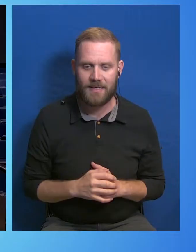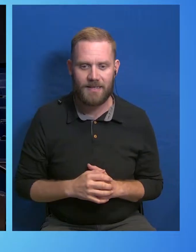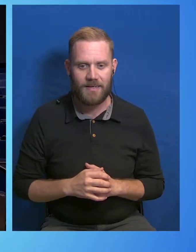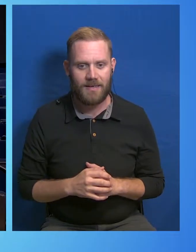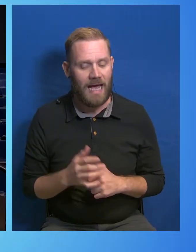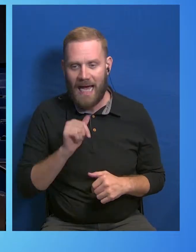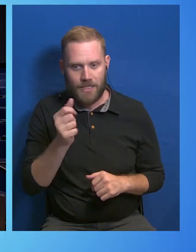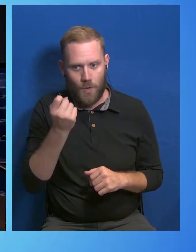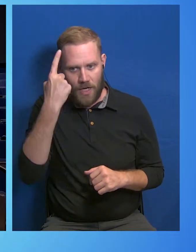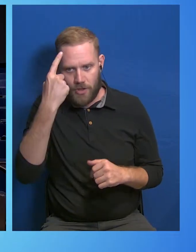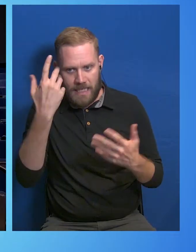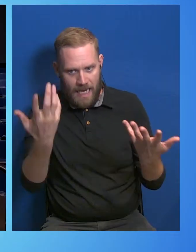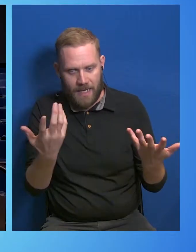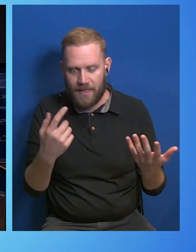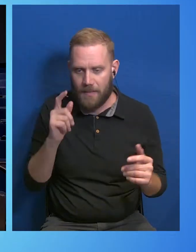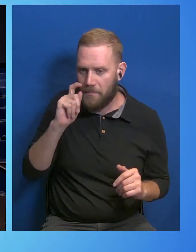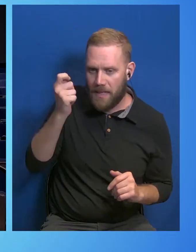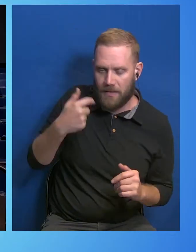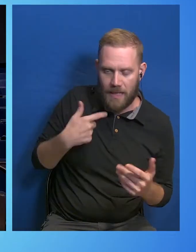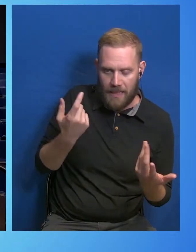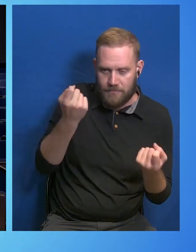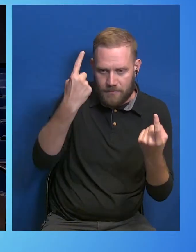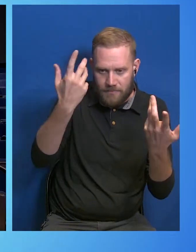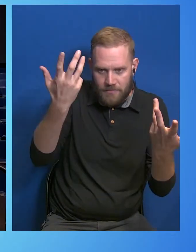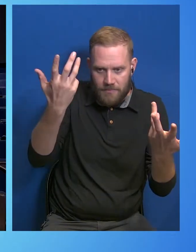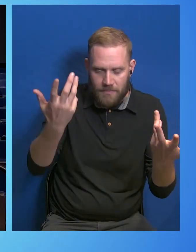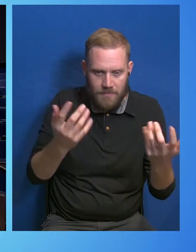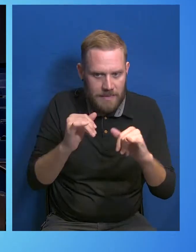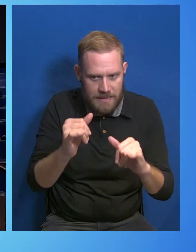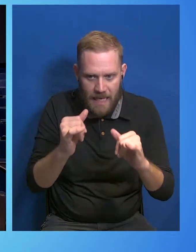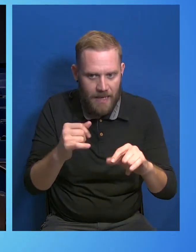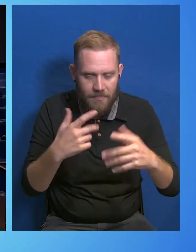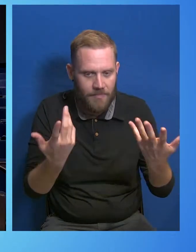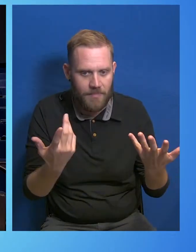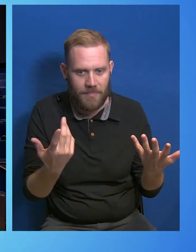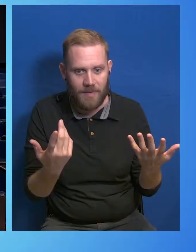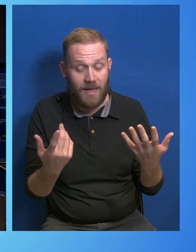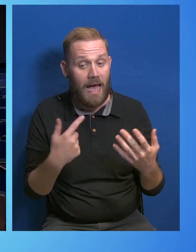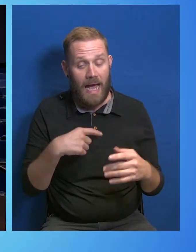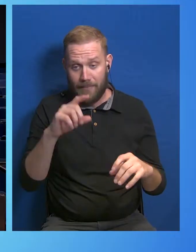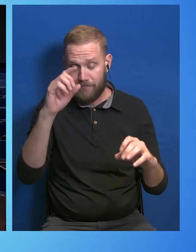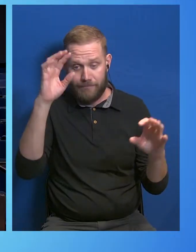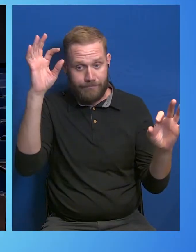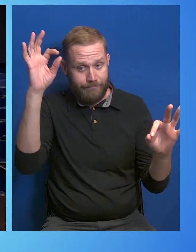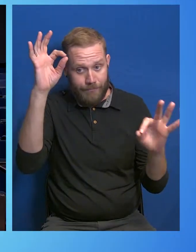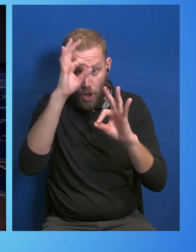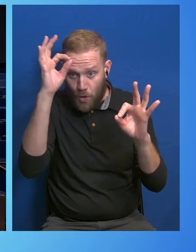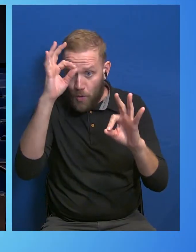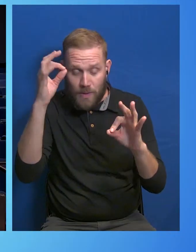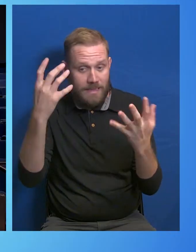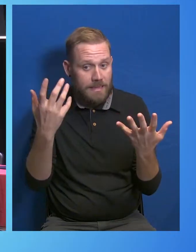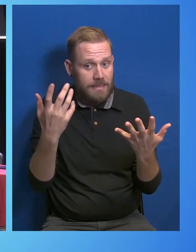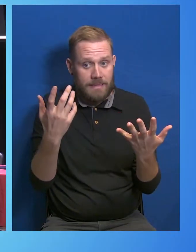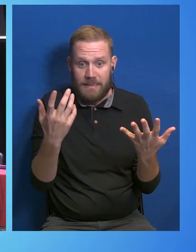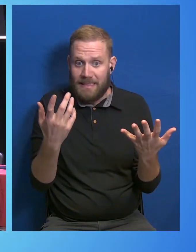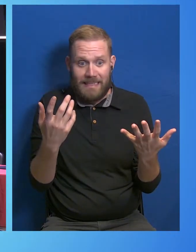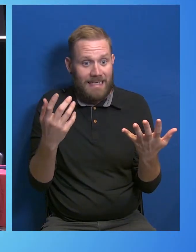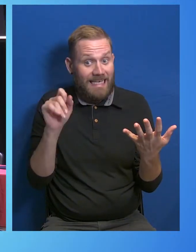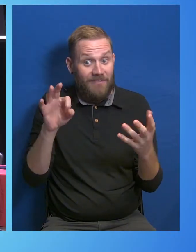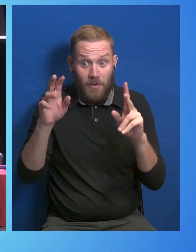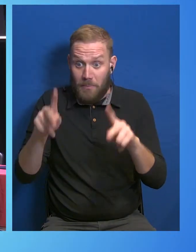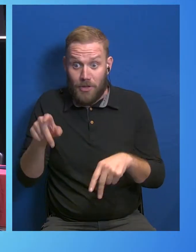I don't understand I get it. I know. I'm just seeing somebody that doesn't know anything about what we do